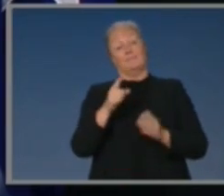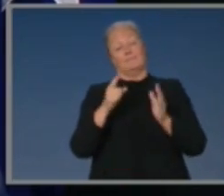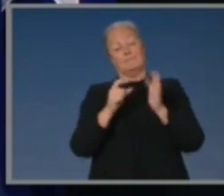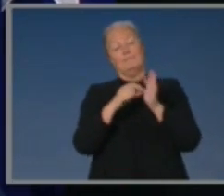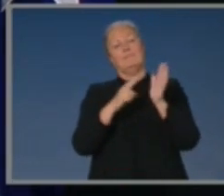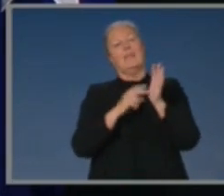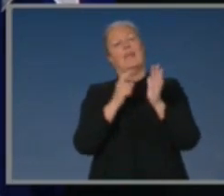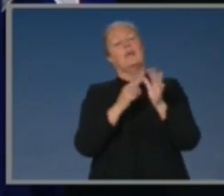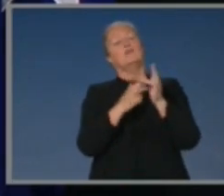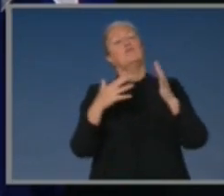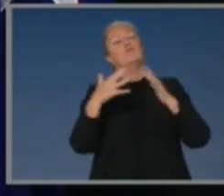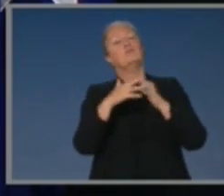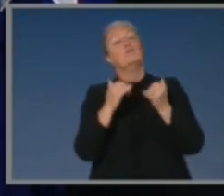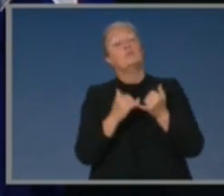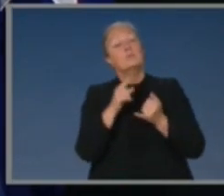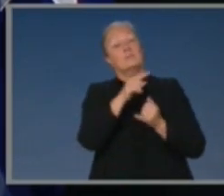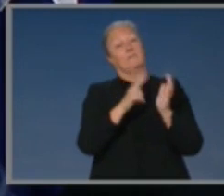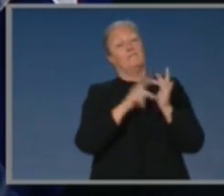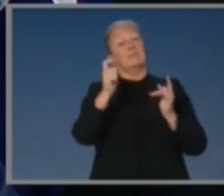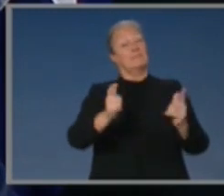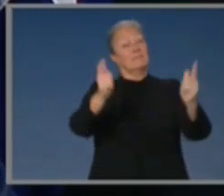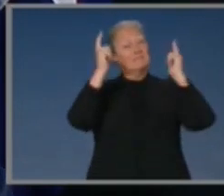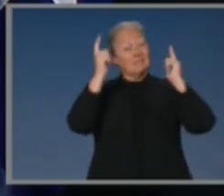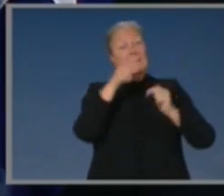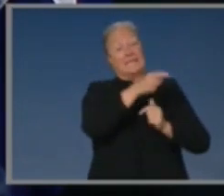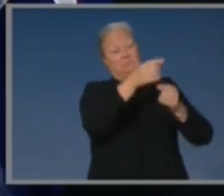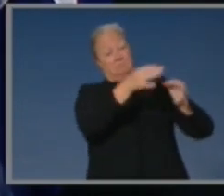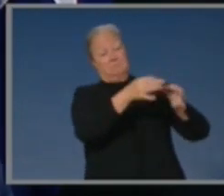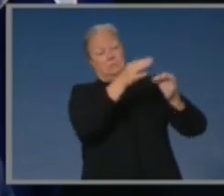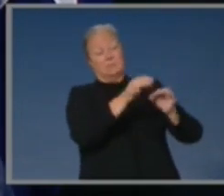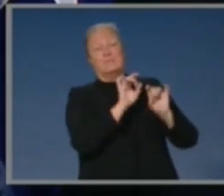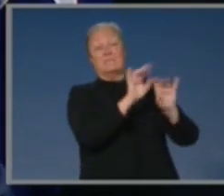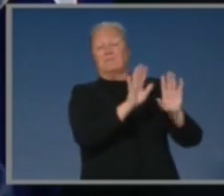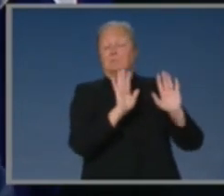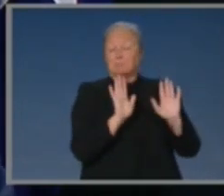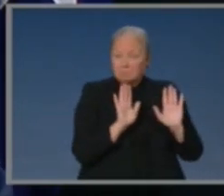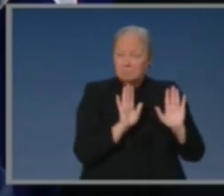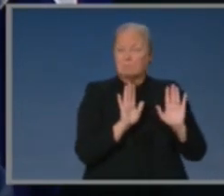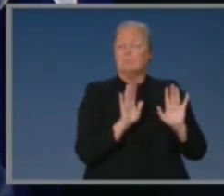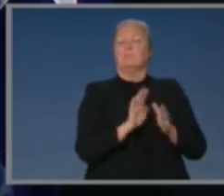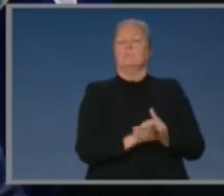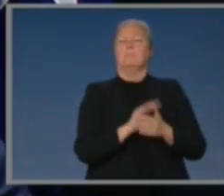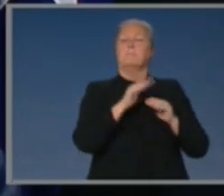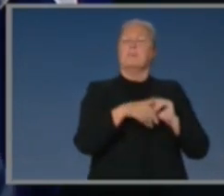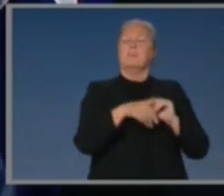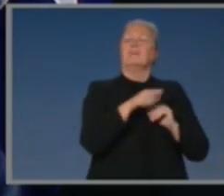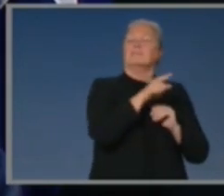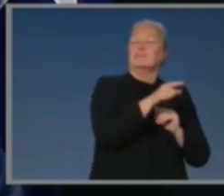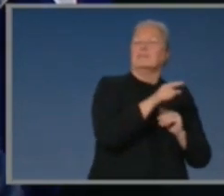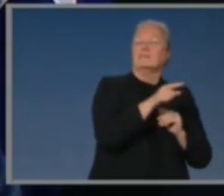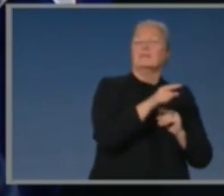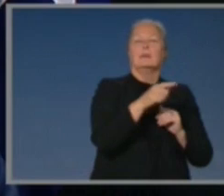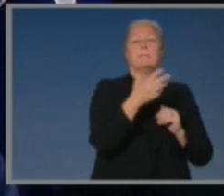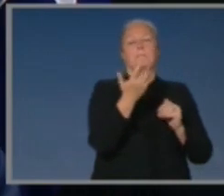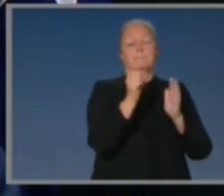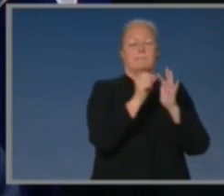make the decisions as he sees them in relation to state schools, and that's entirely within his